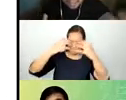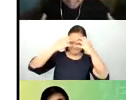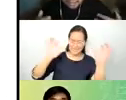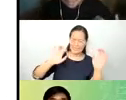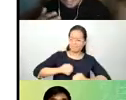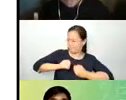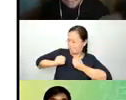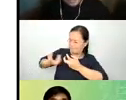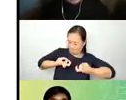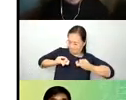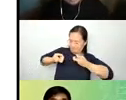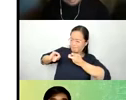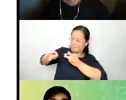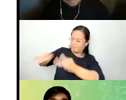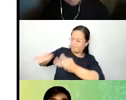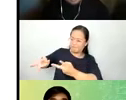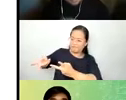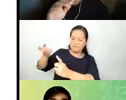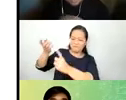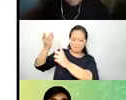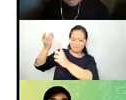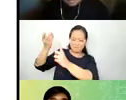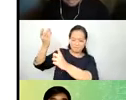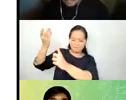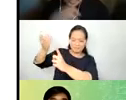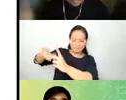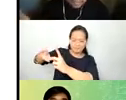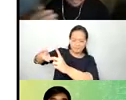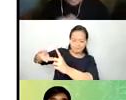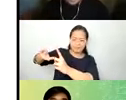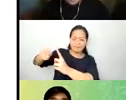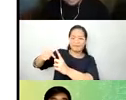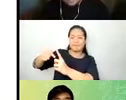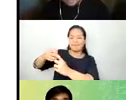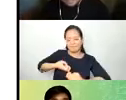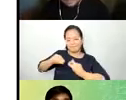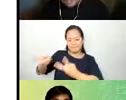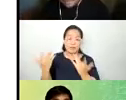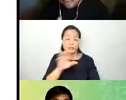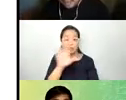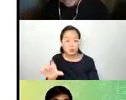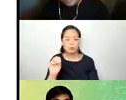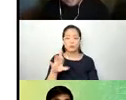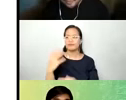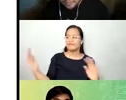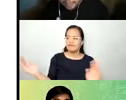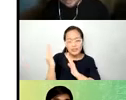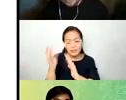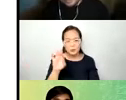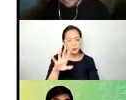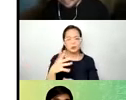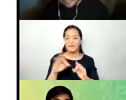siya, or sounding board lang. Maybe via Zoom, or maybe let's say face-to-face with your family or your